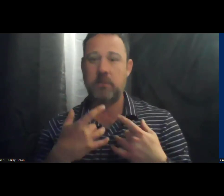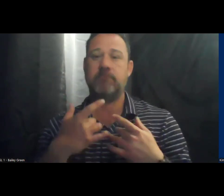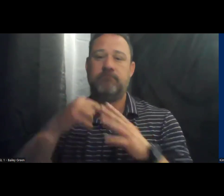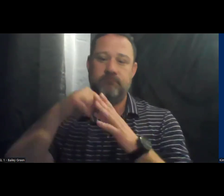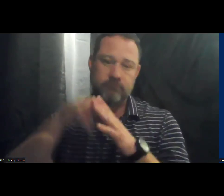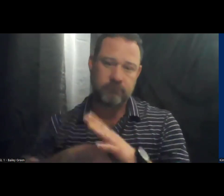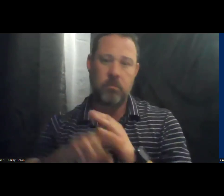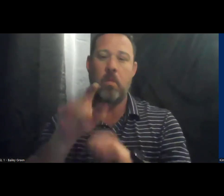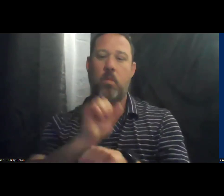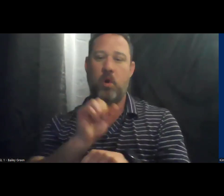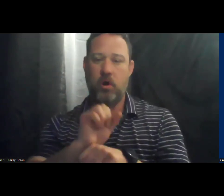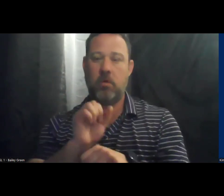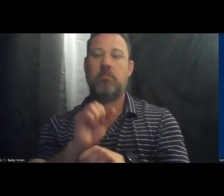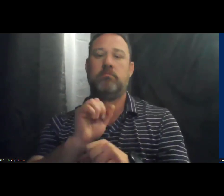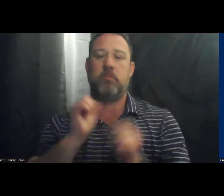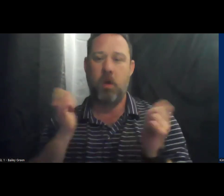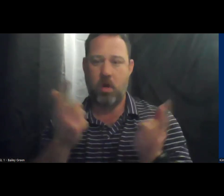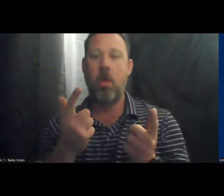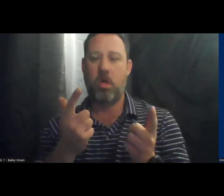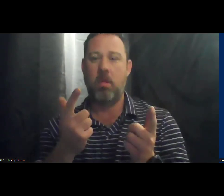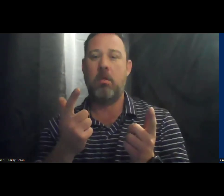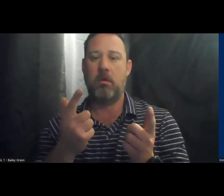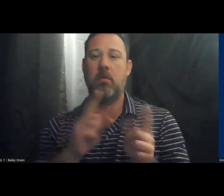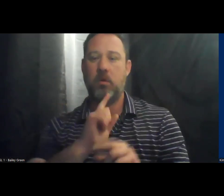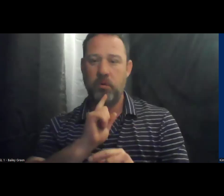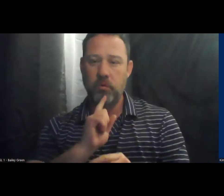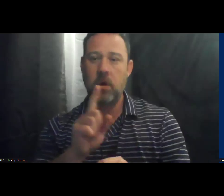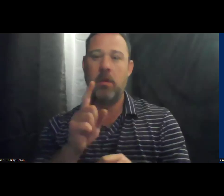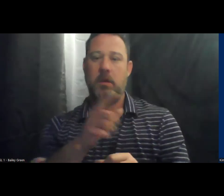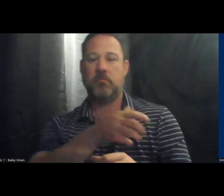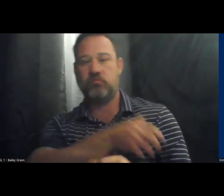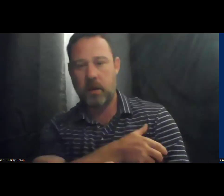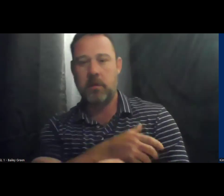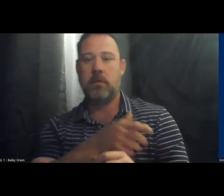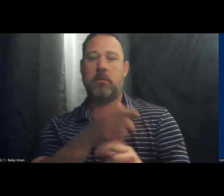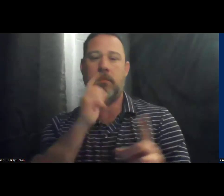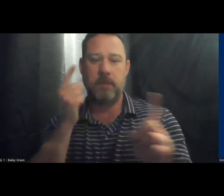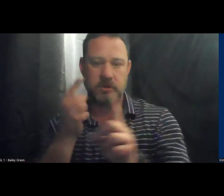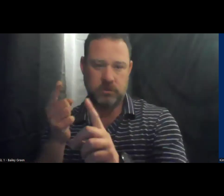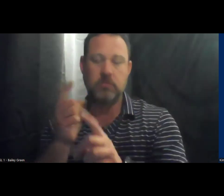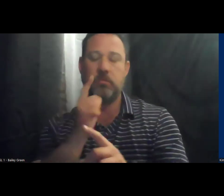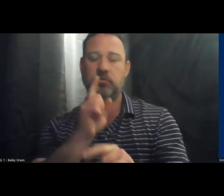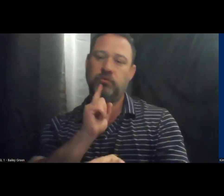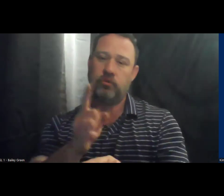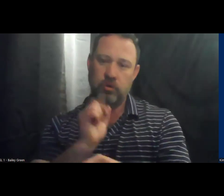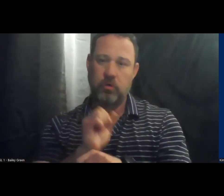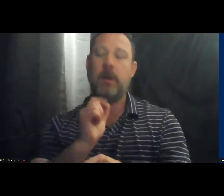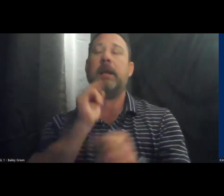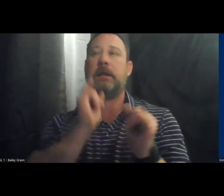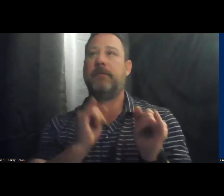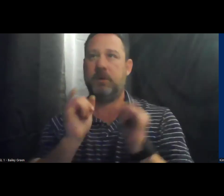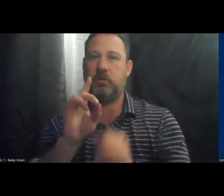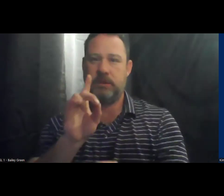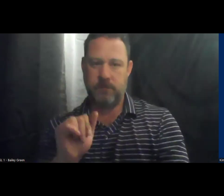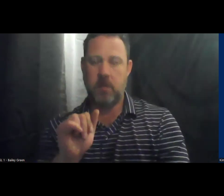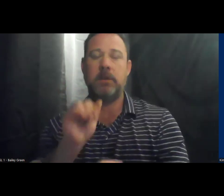this work with you all to really strengthen our mission of making sure that individuals with disabilities